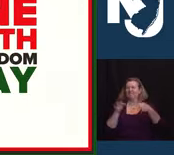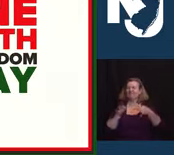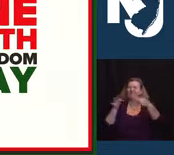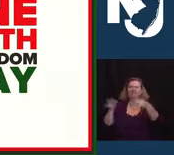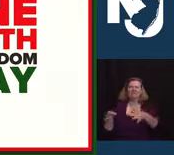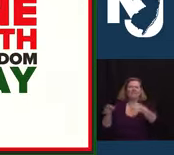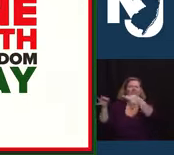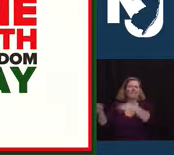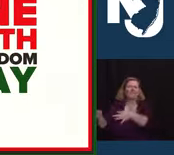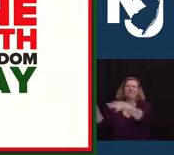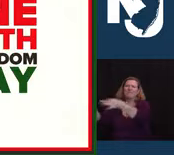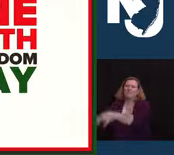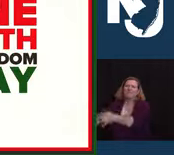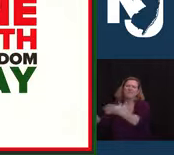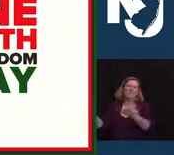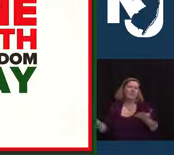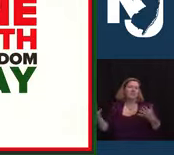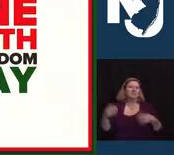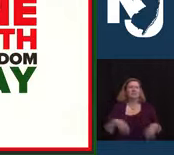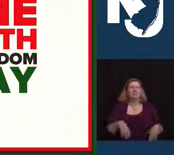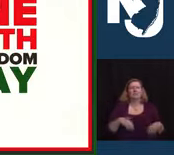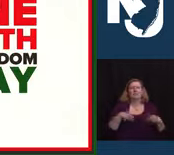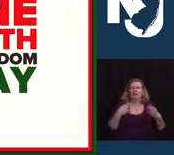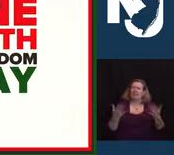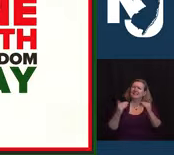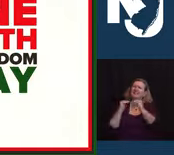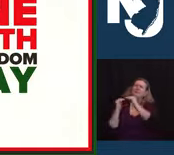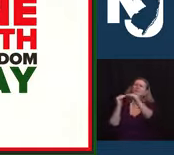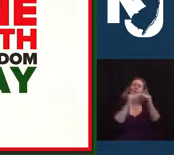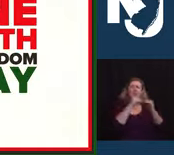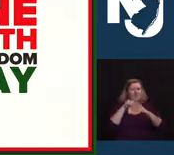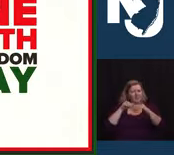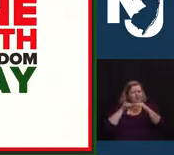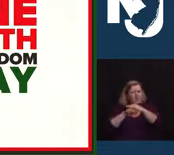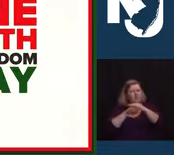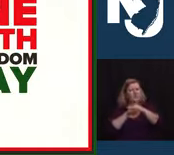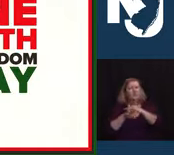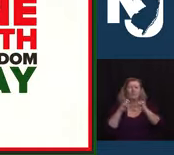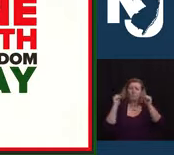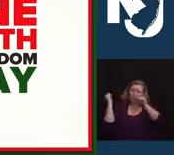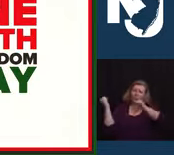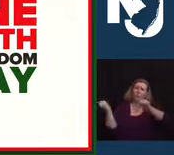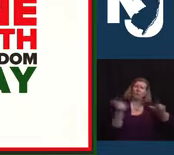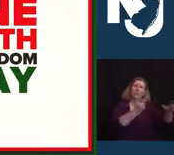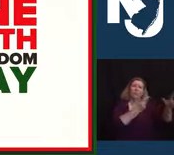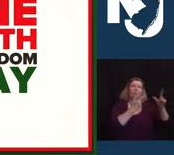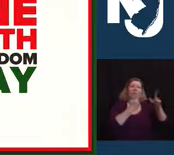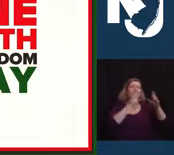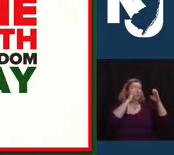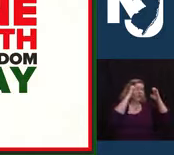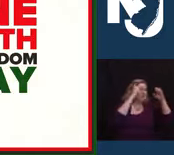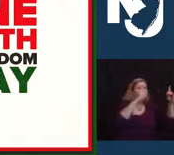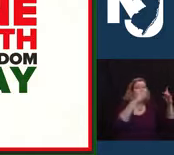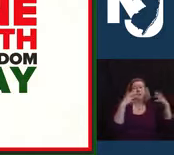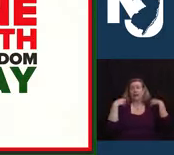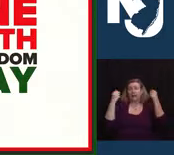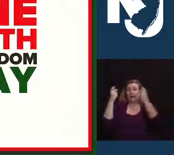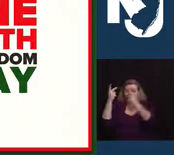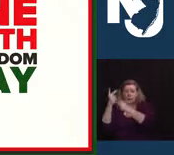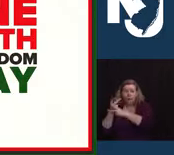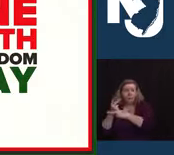ensure equal access to all aspects of society: education, healthcare, housing,